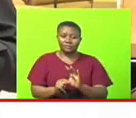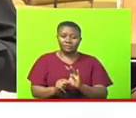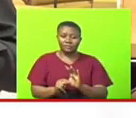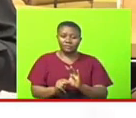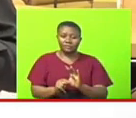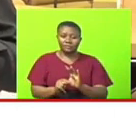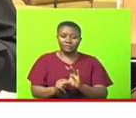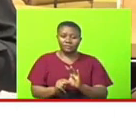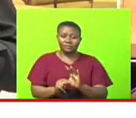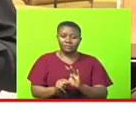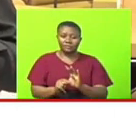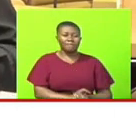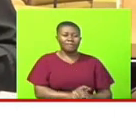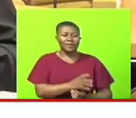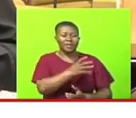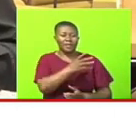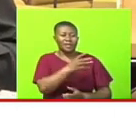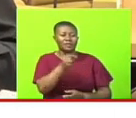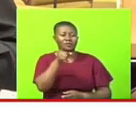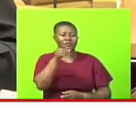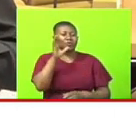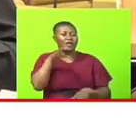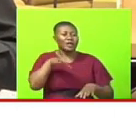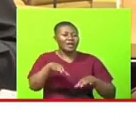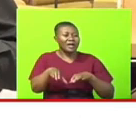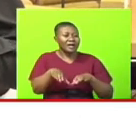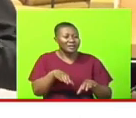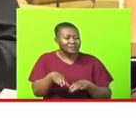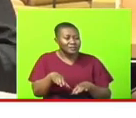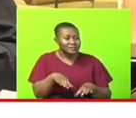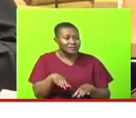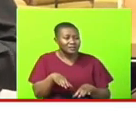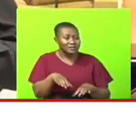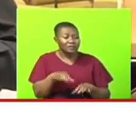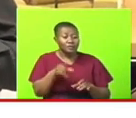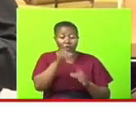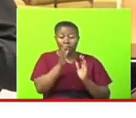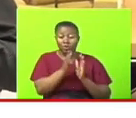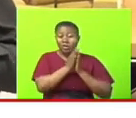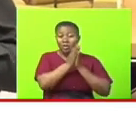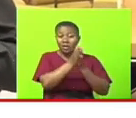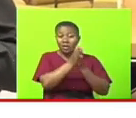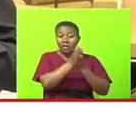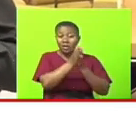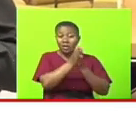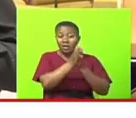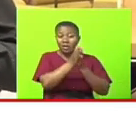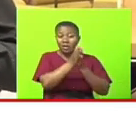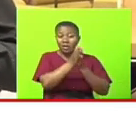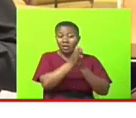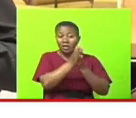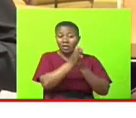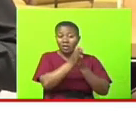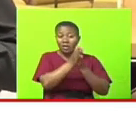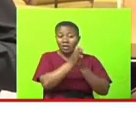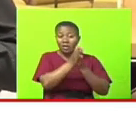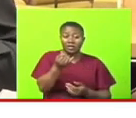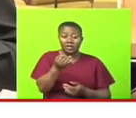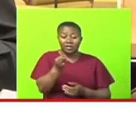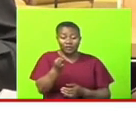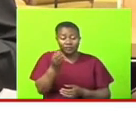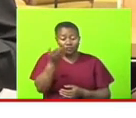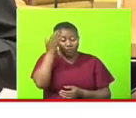The only bit or parts that's a bit ambiguous is